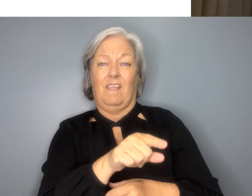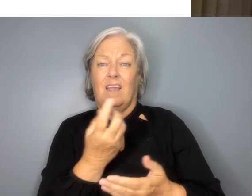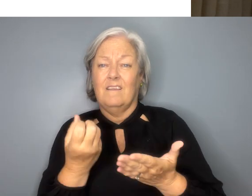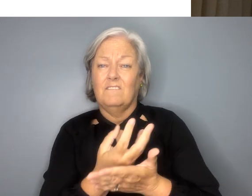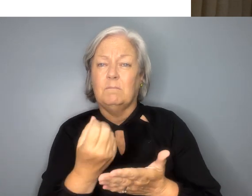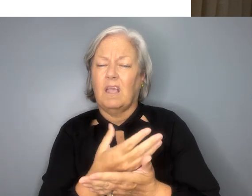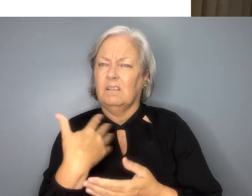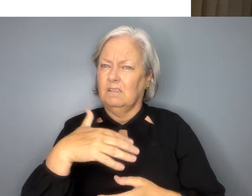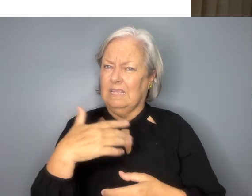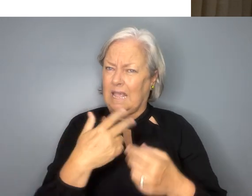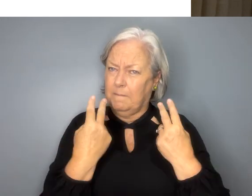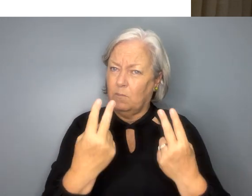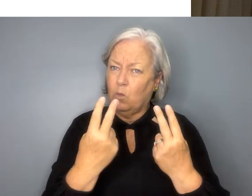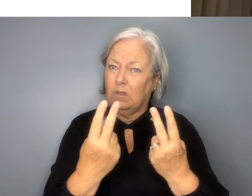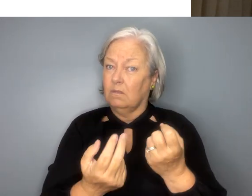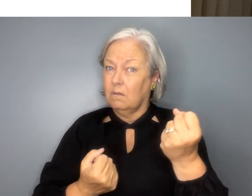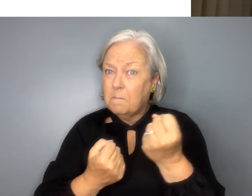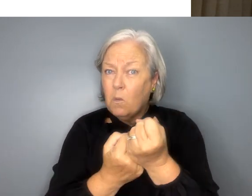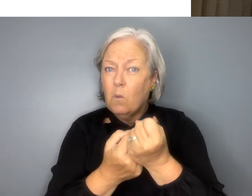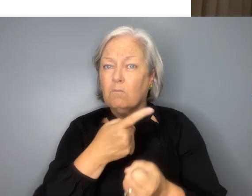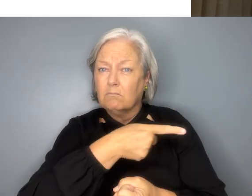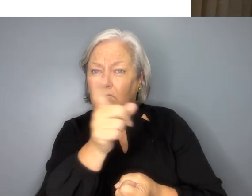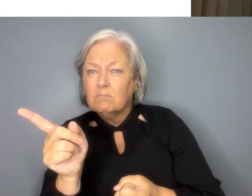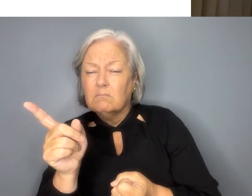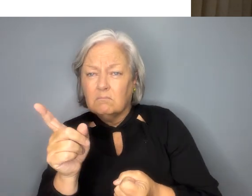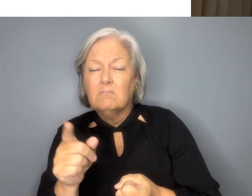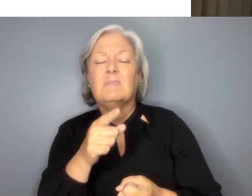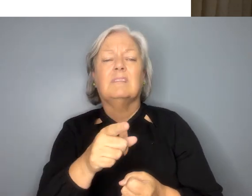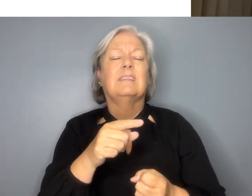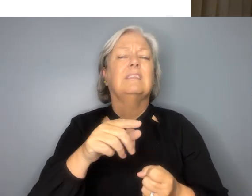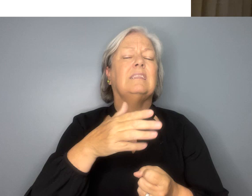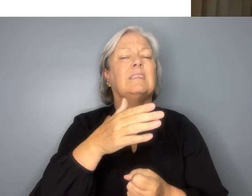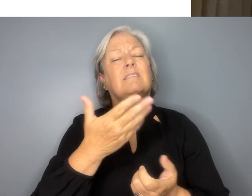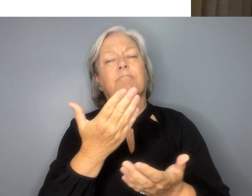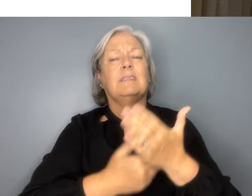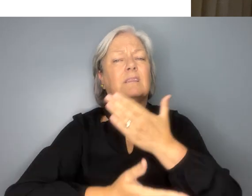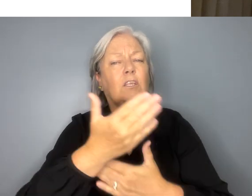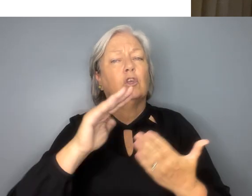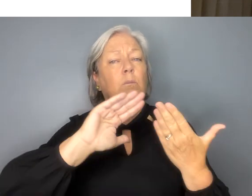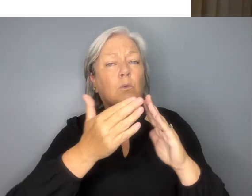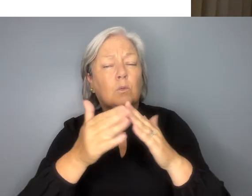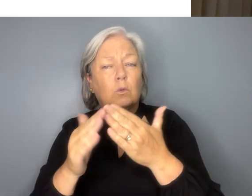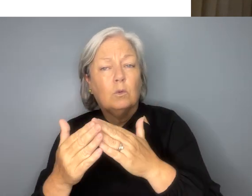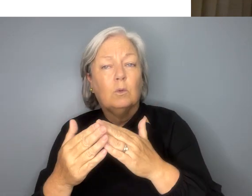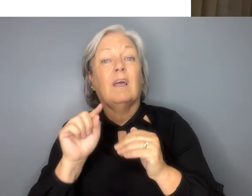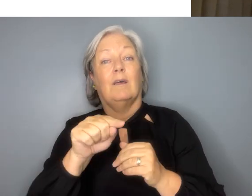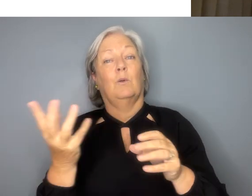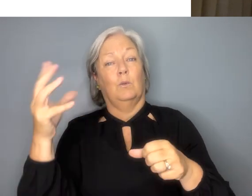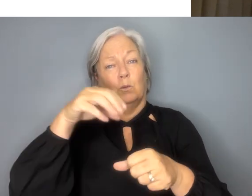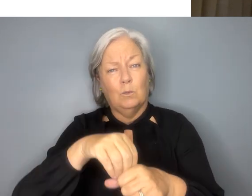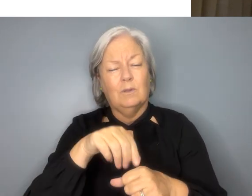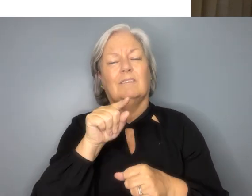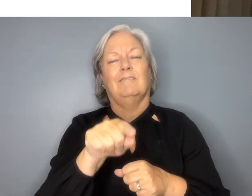important resource in supporting the advocacy of the disability community,